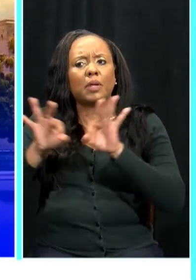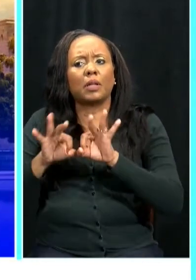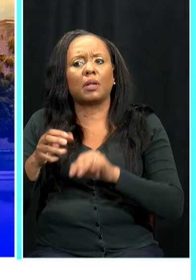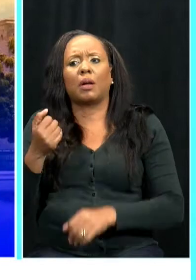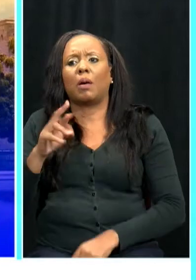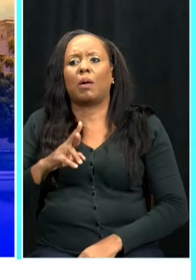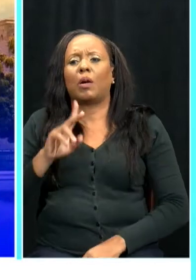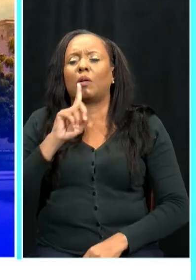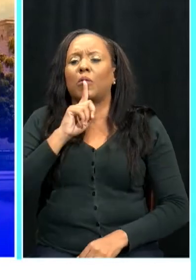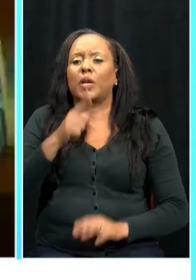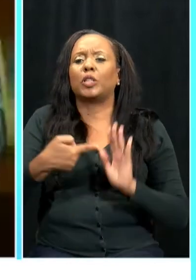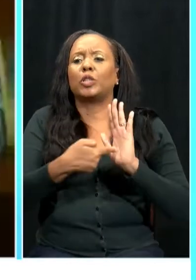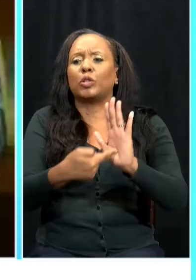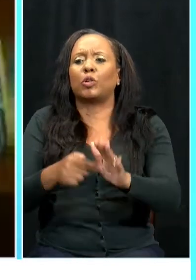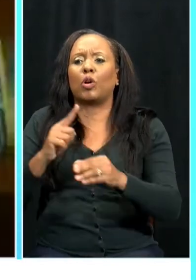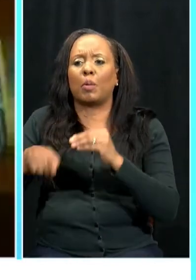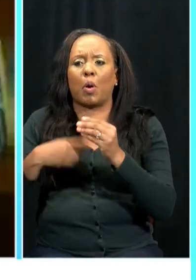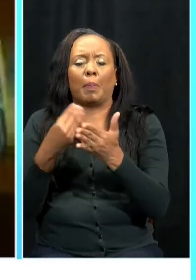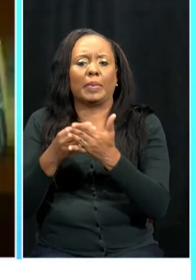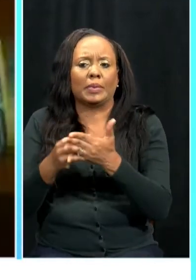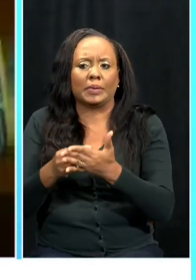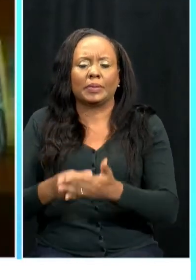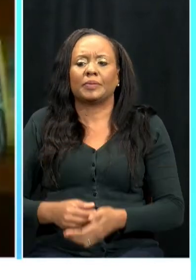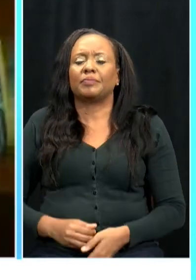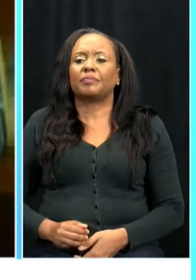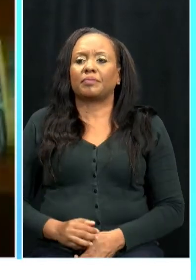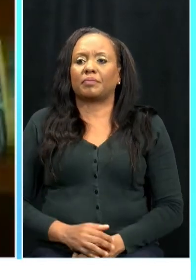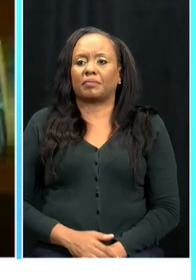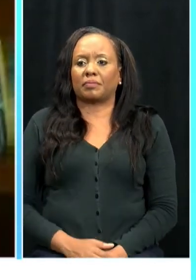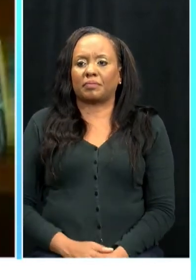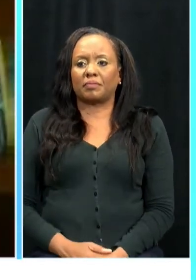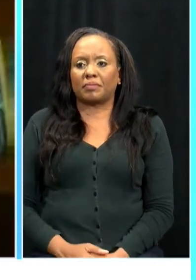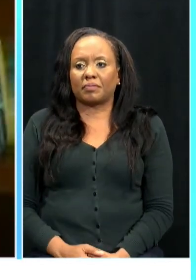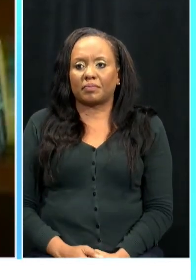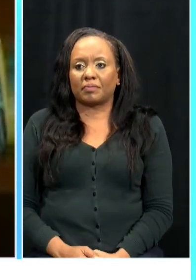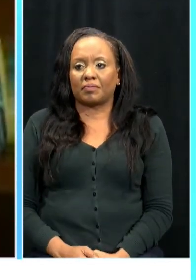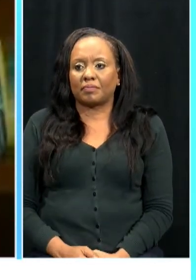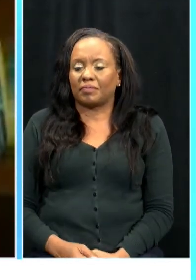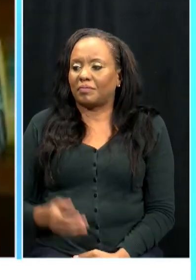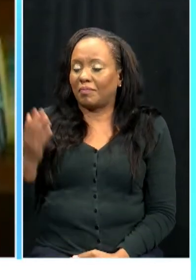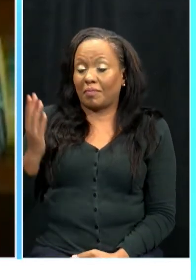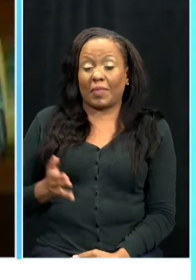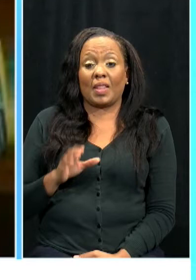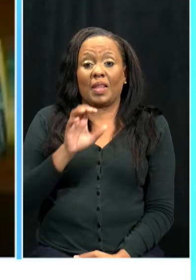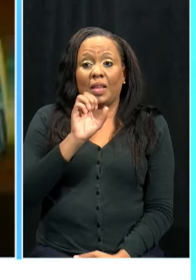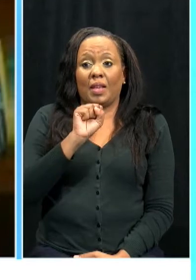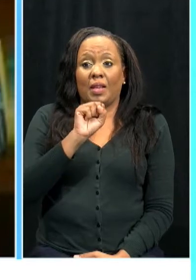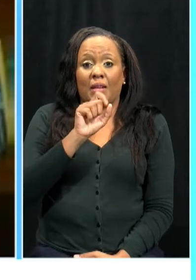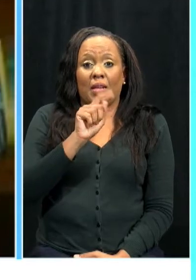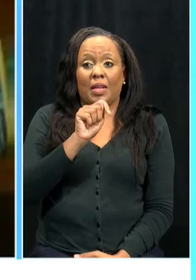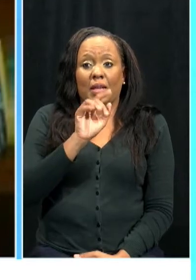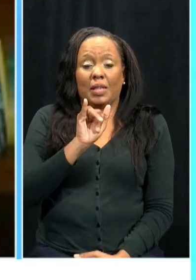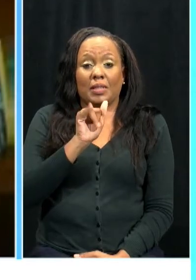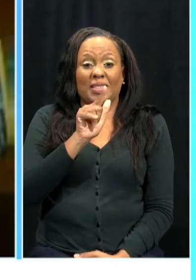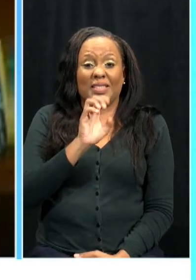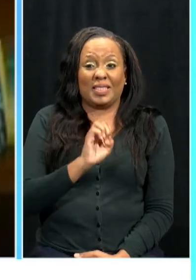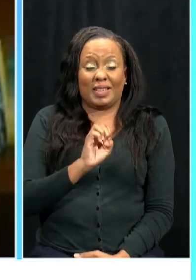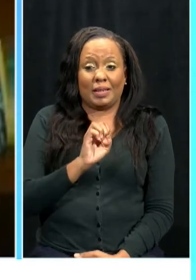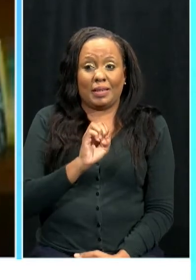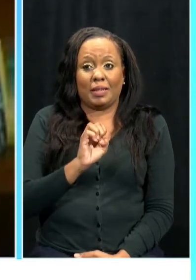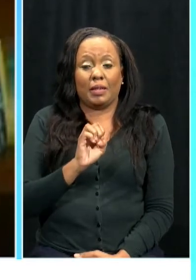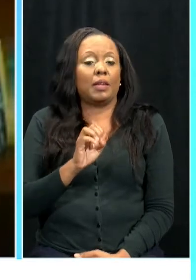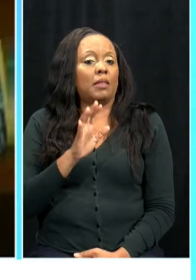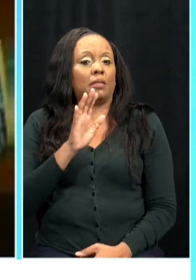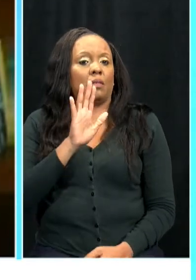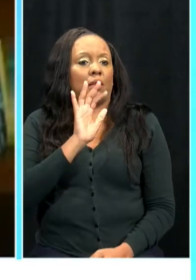coffers? Well, I don't think style and ethos don't go together. Ethos is philosophy, and style has